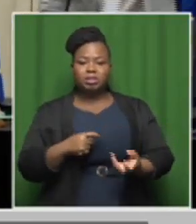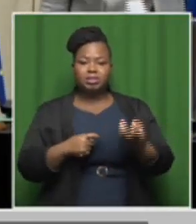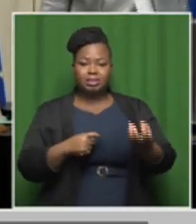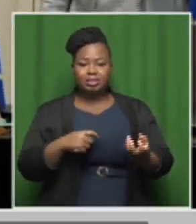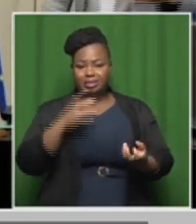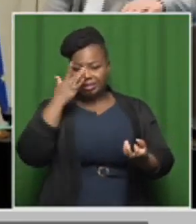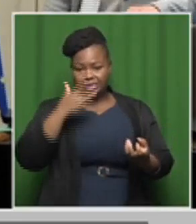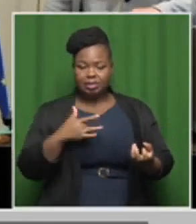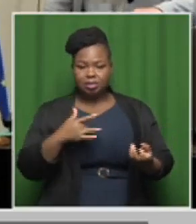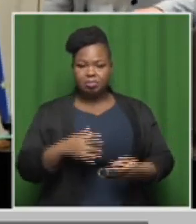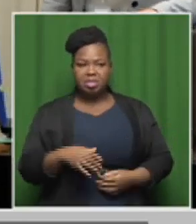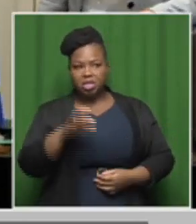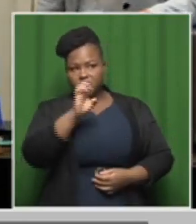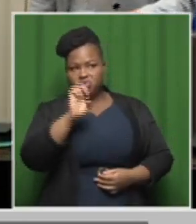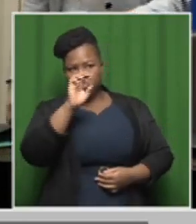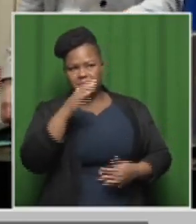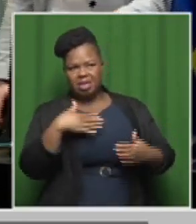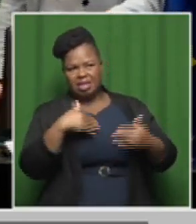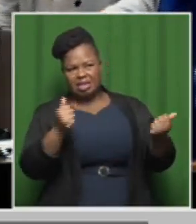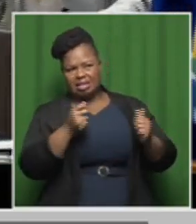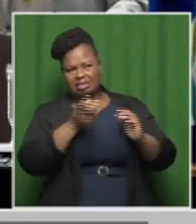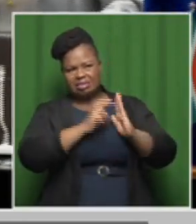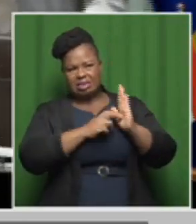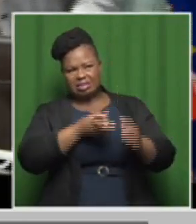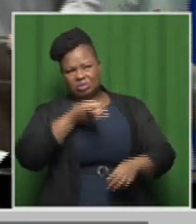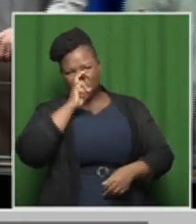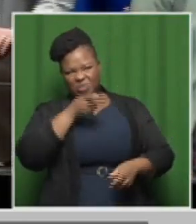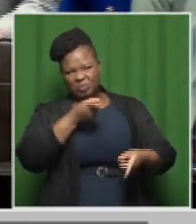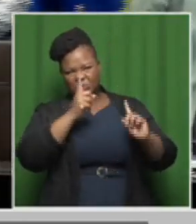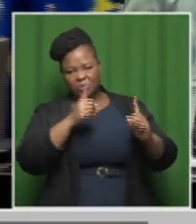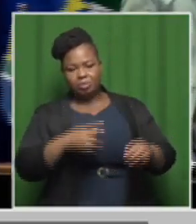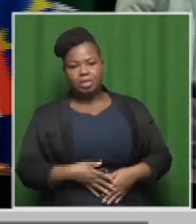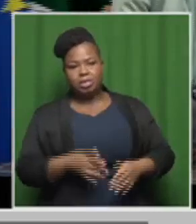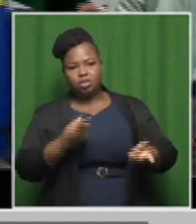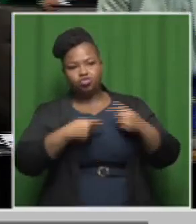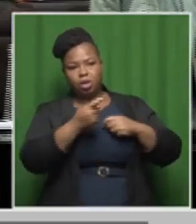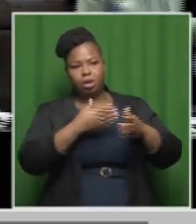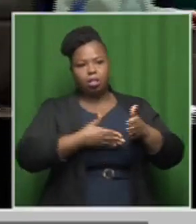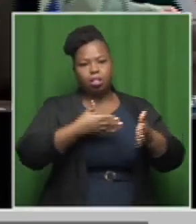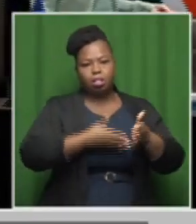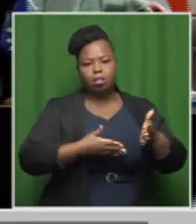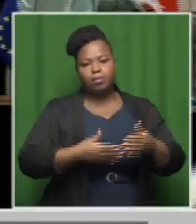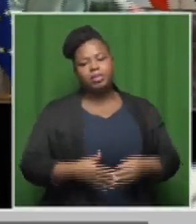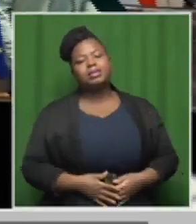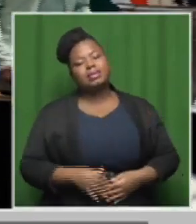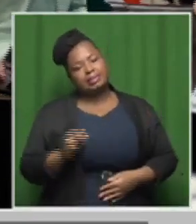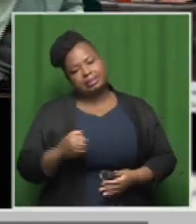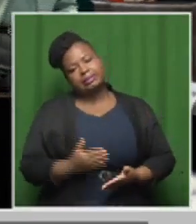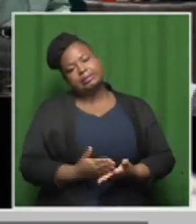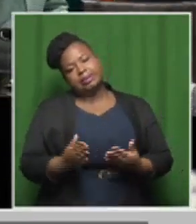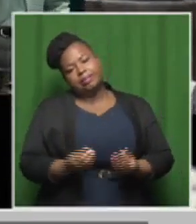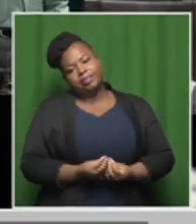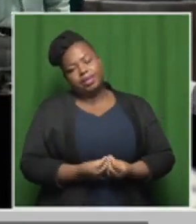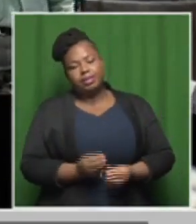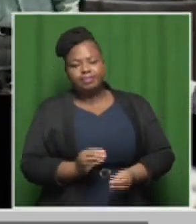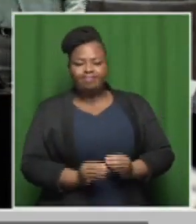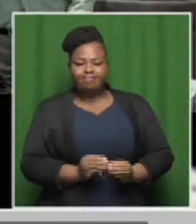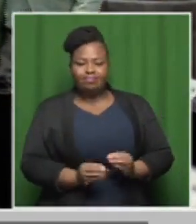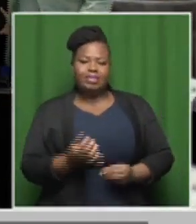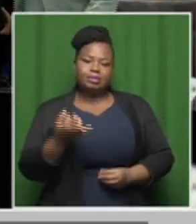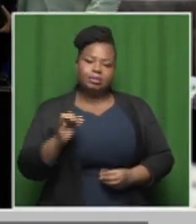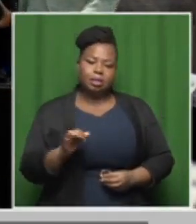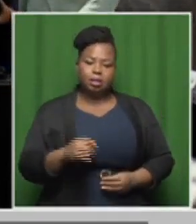that the European health standards are too stringent and are in fact trade barriers. So there are things that need to be worked out. But